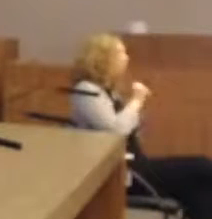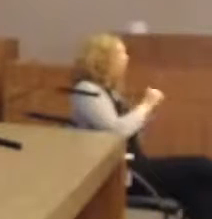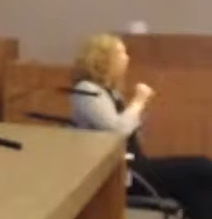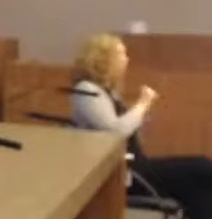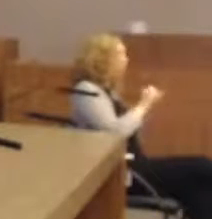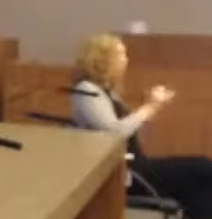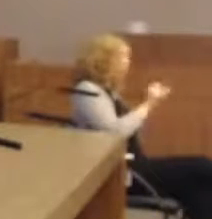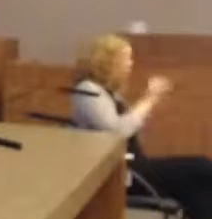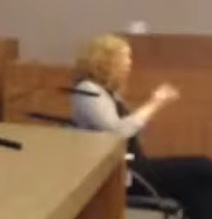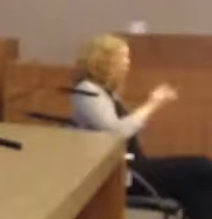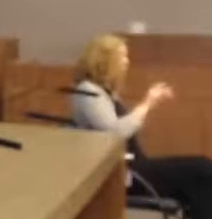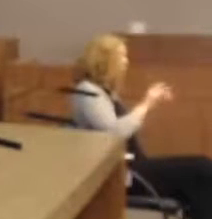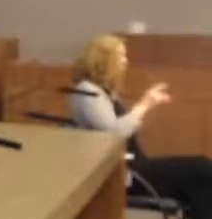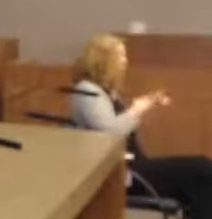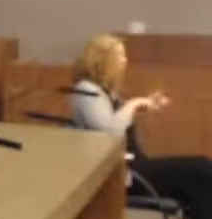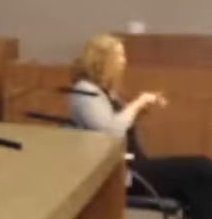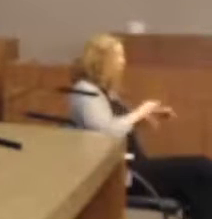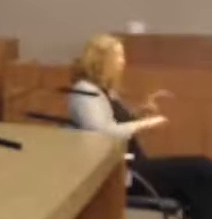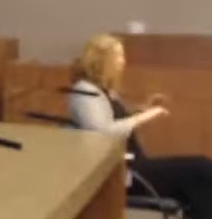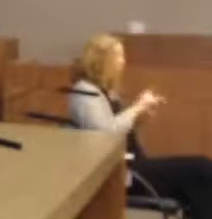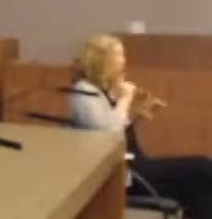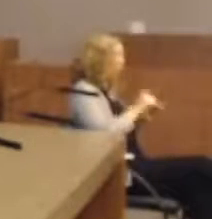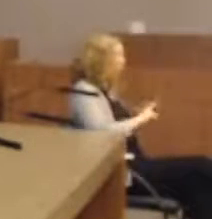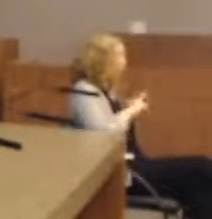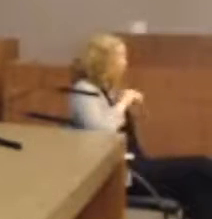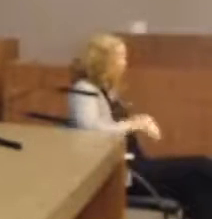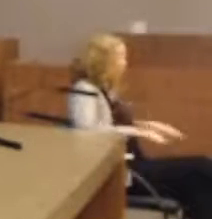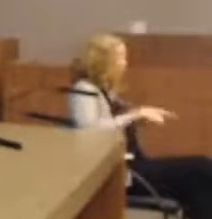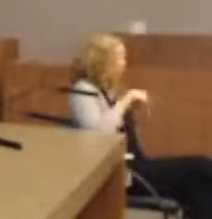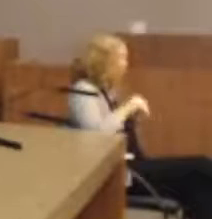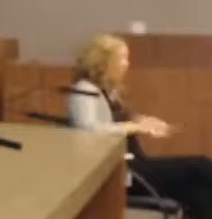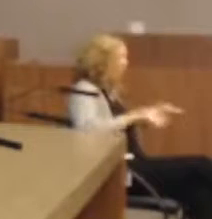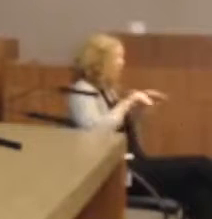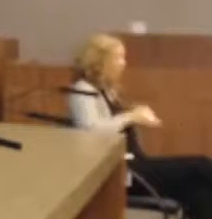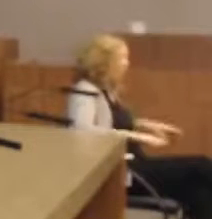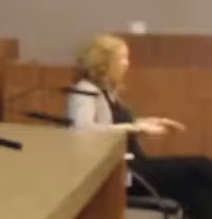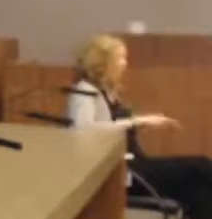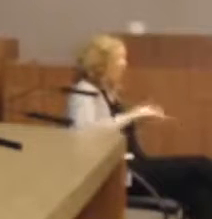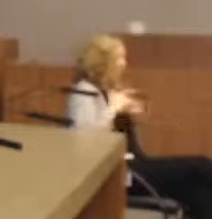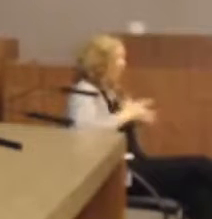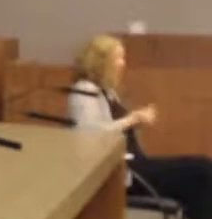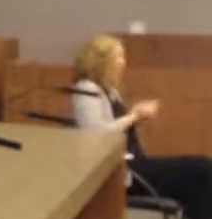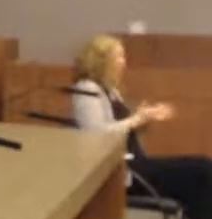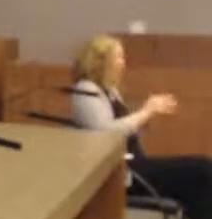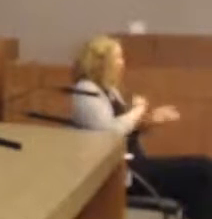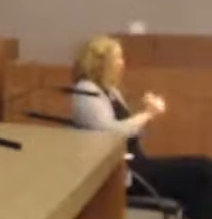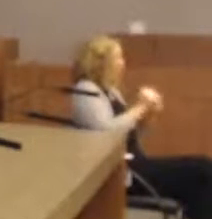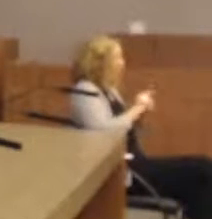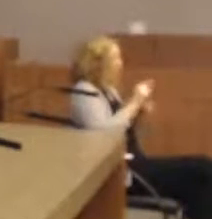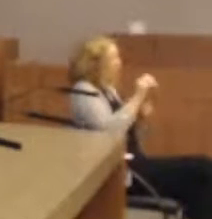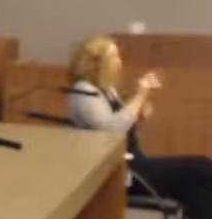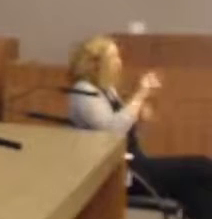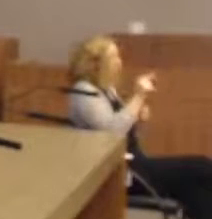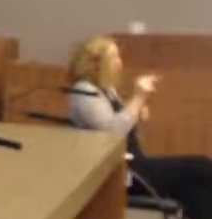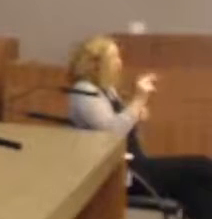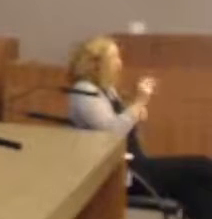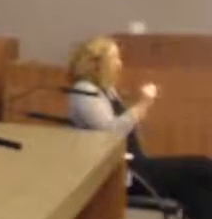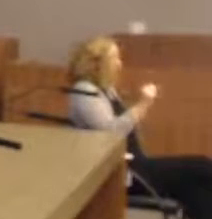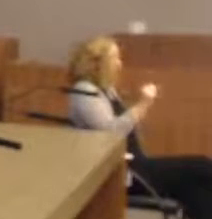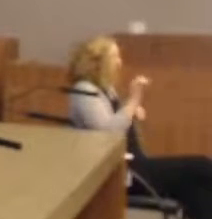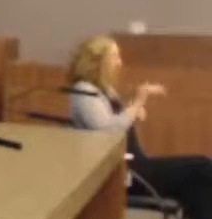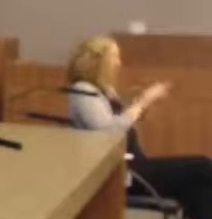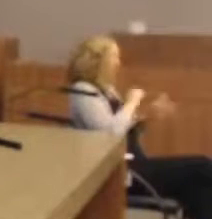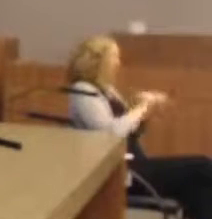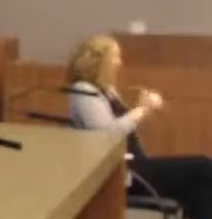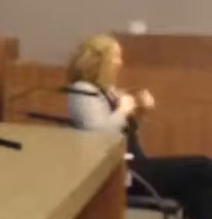get activated over and over and over again, and they actually damage our organs. So we know now that that damage has long-term